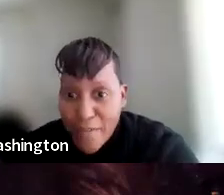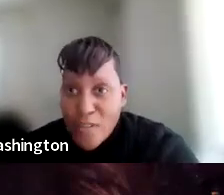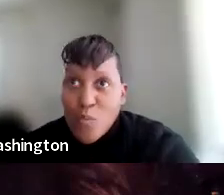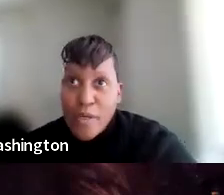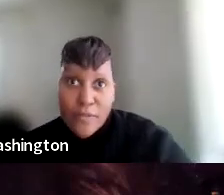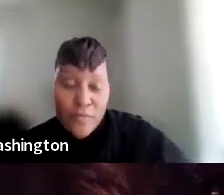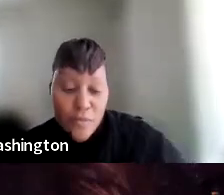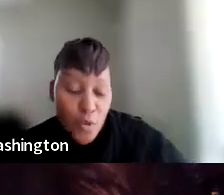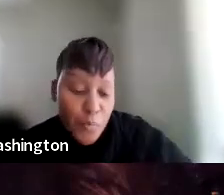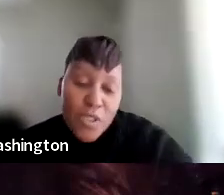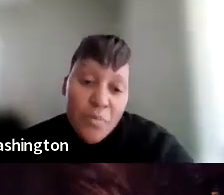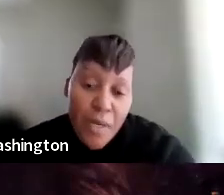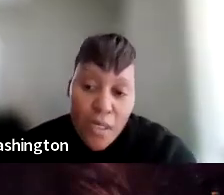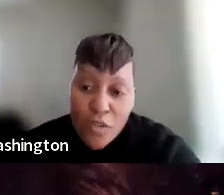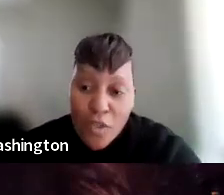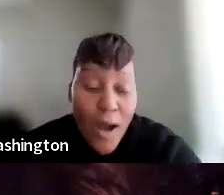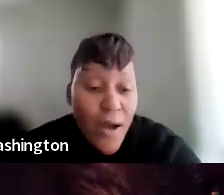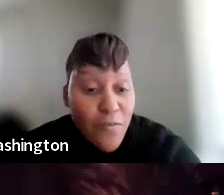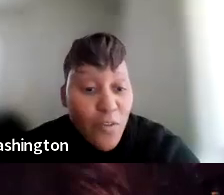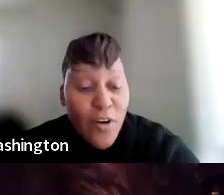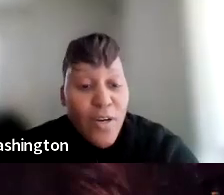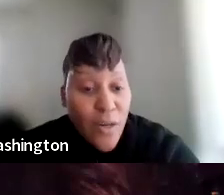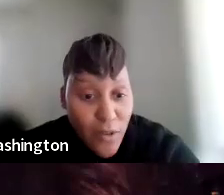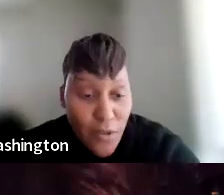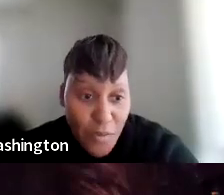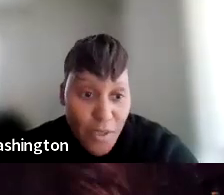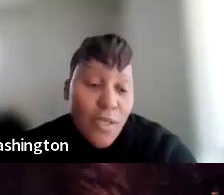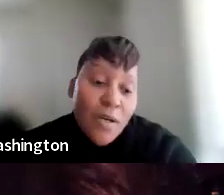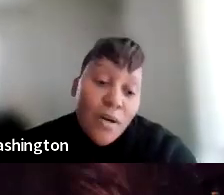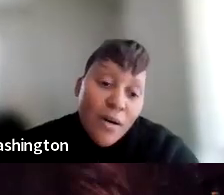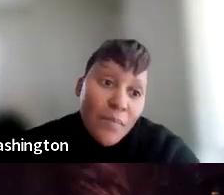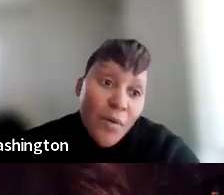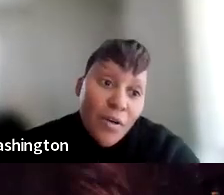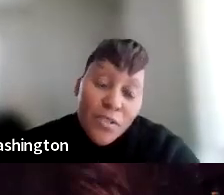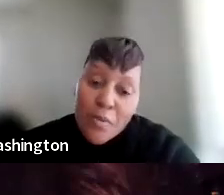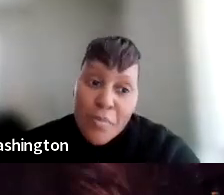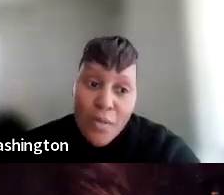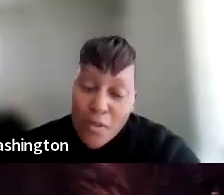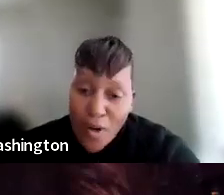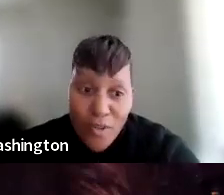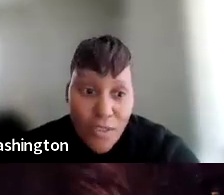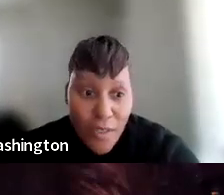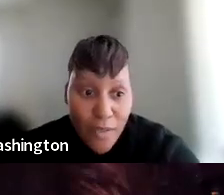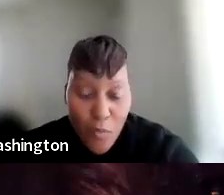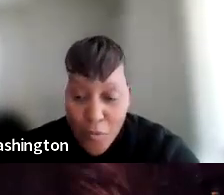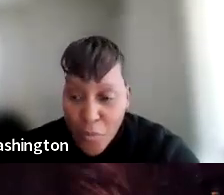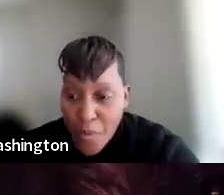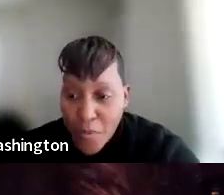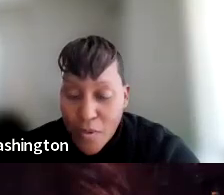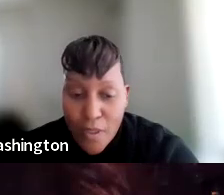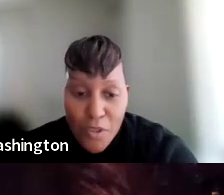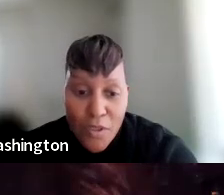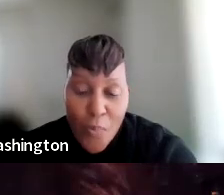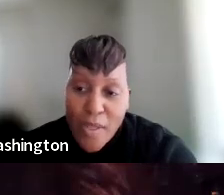can have this way of, participating. And so I feel very honored to be on a subcommittee with all these